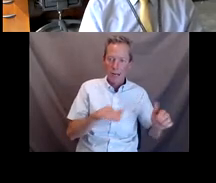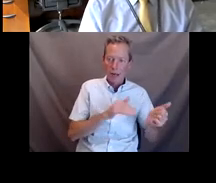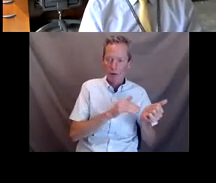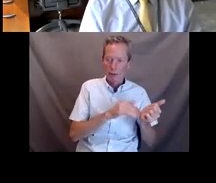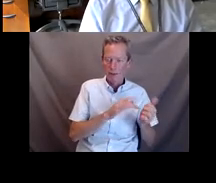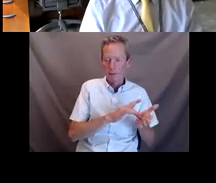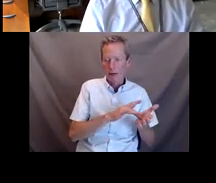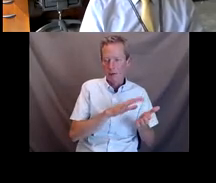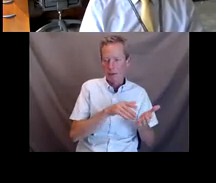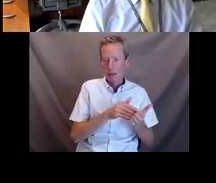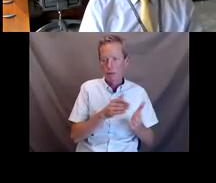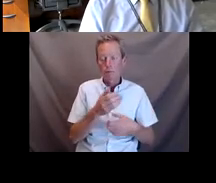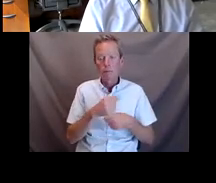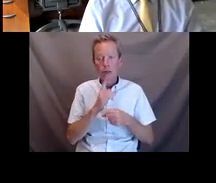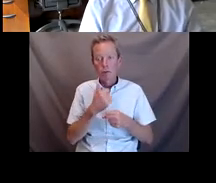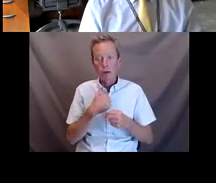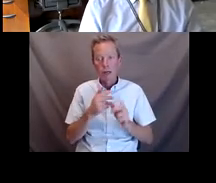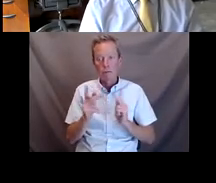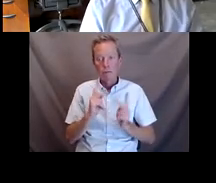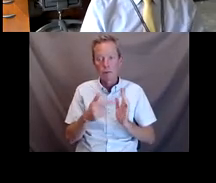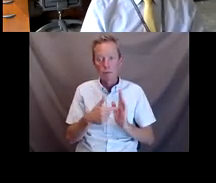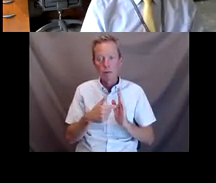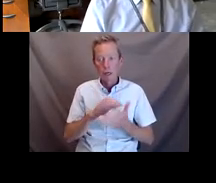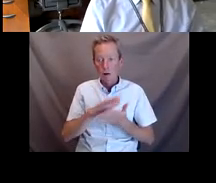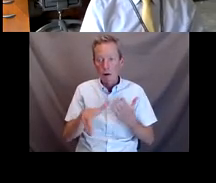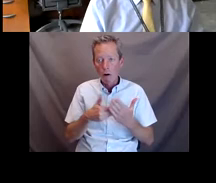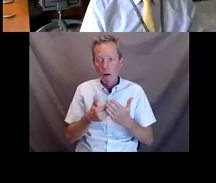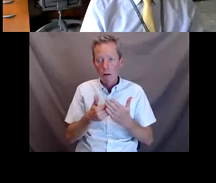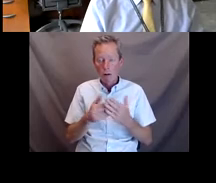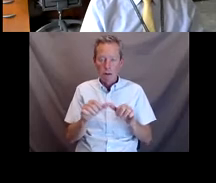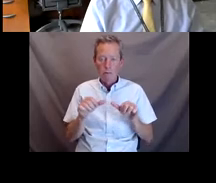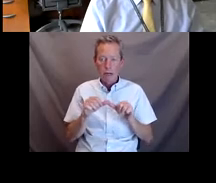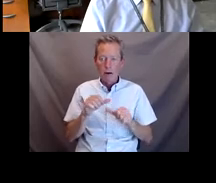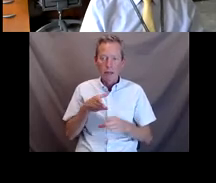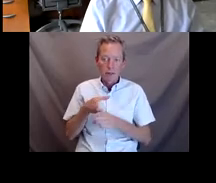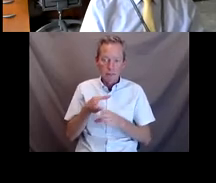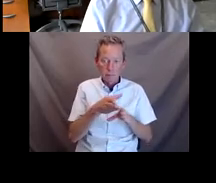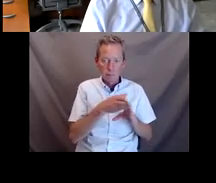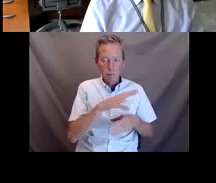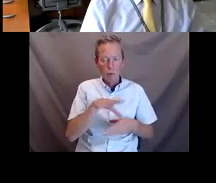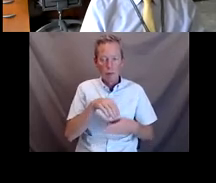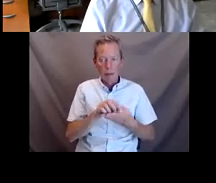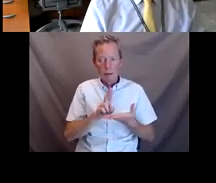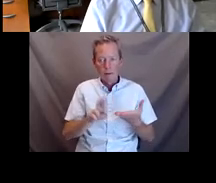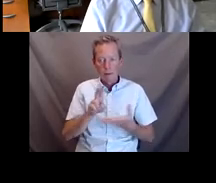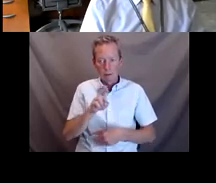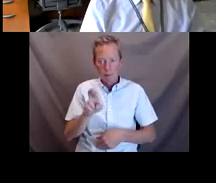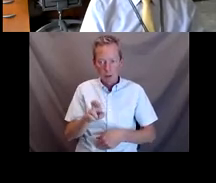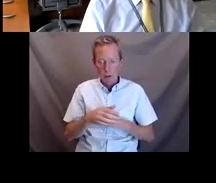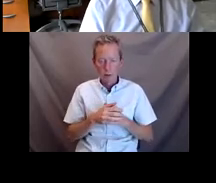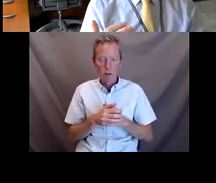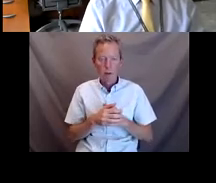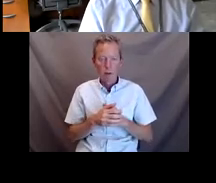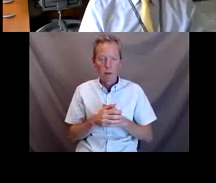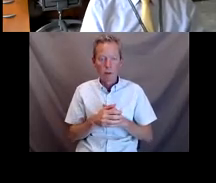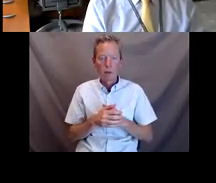sure that we had people representing all of the areas in this organization. We also have at a